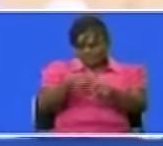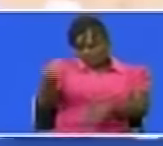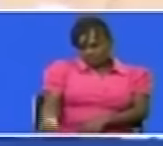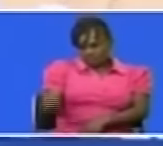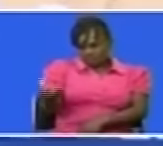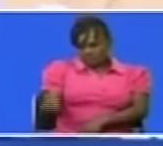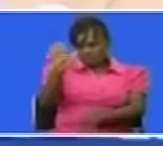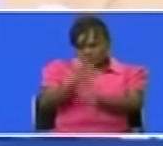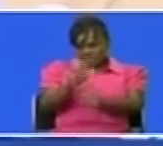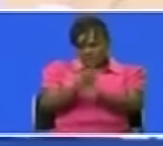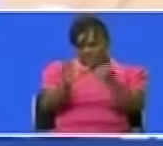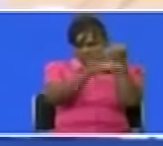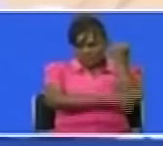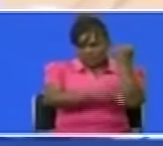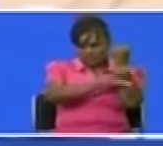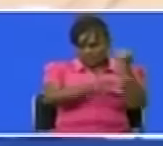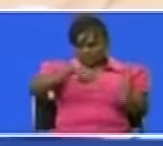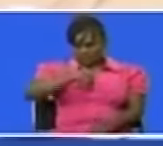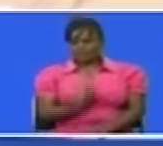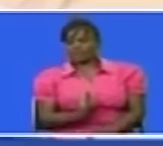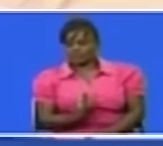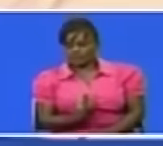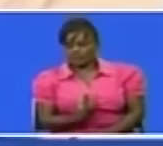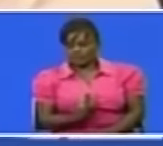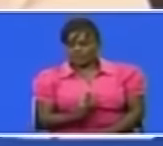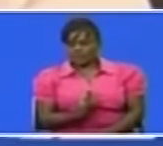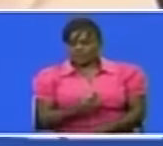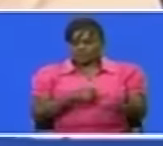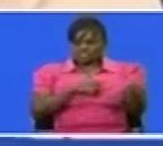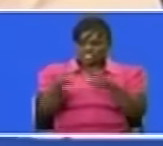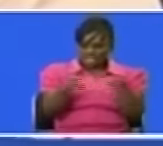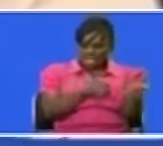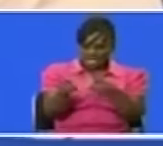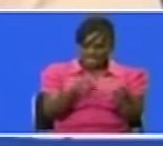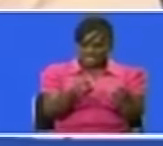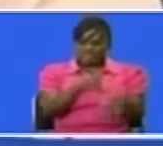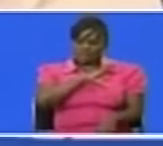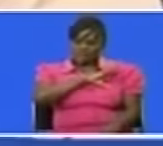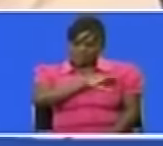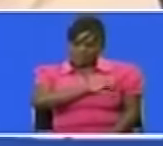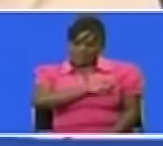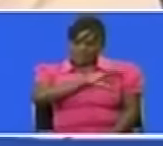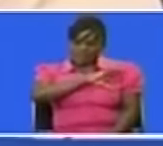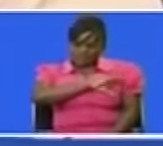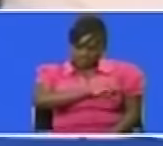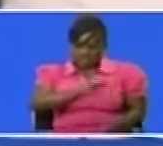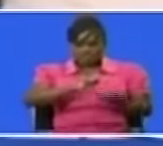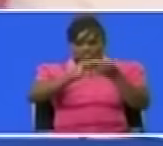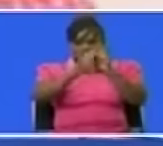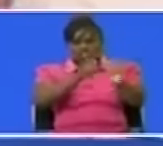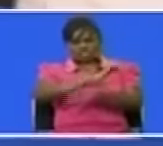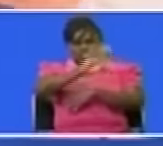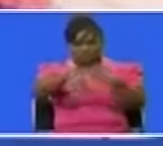the country. Ours was and is a journey of resilience and transformation against all odds.